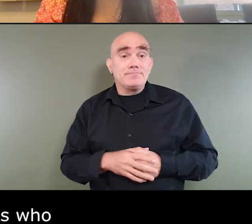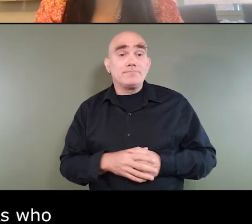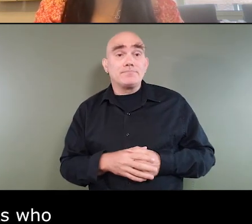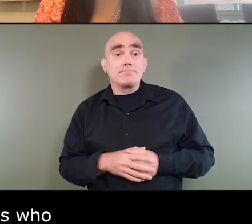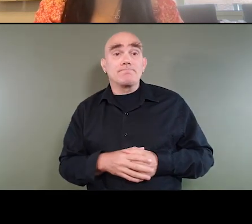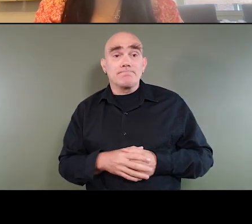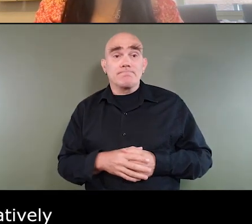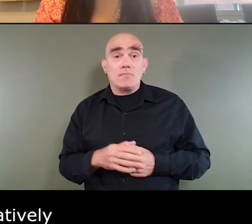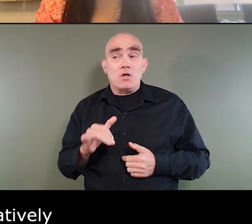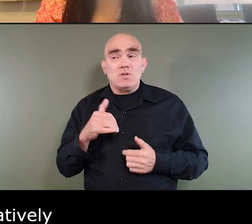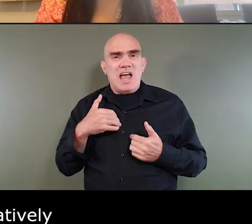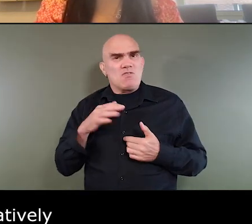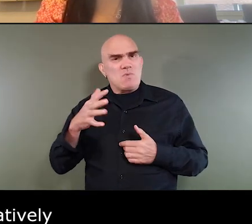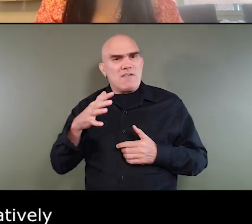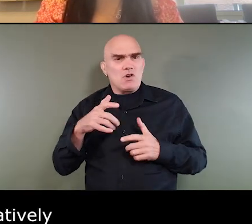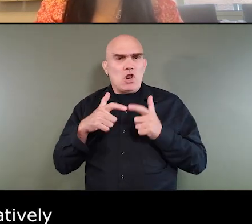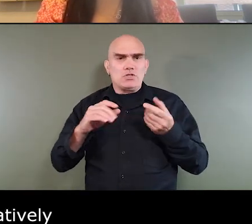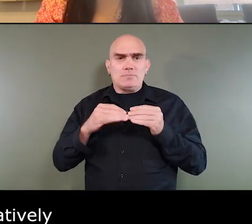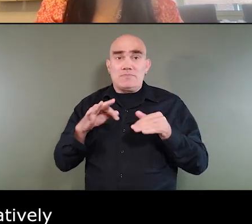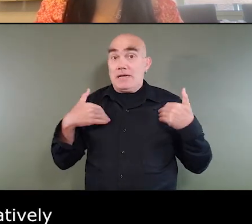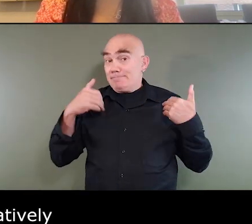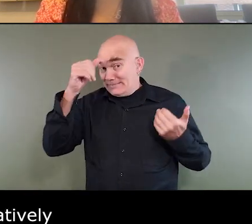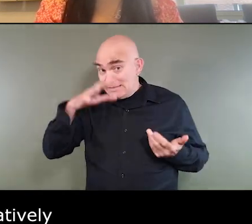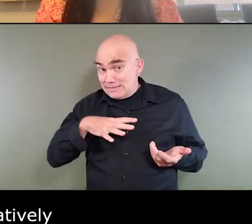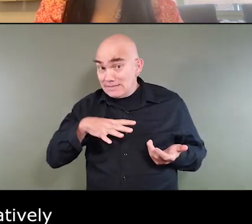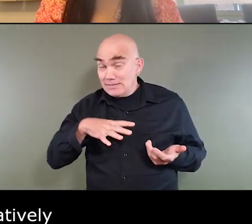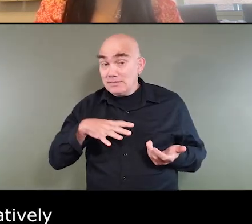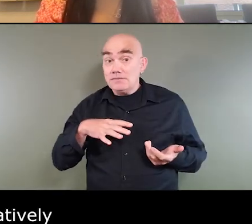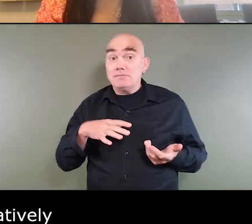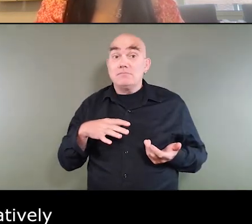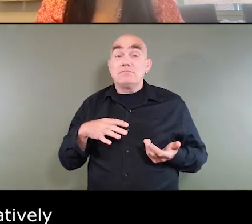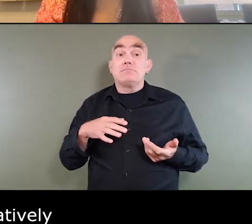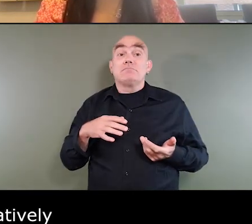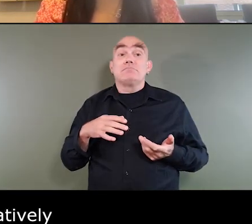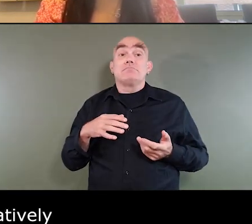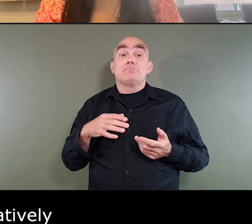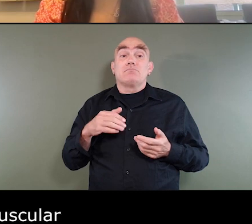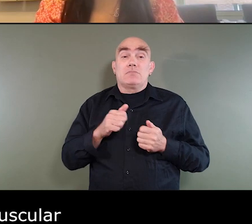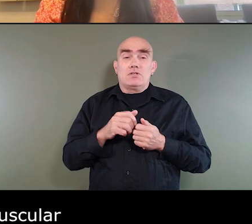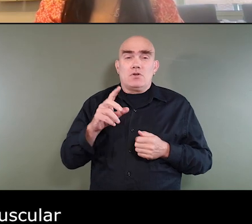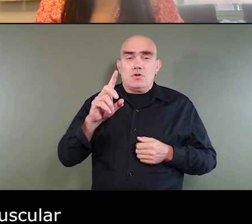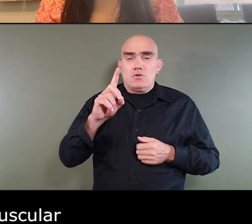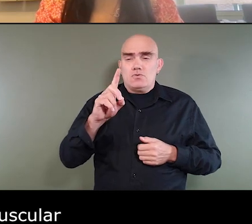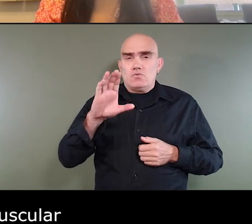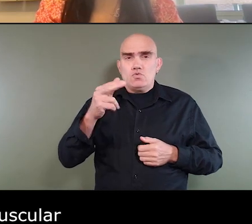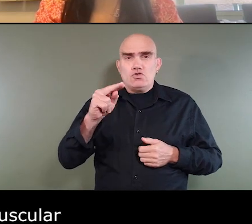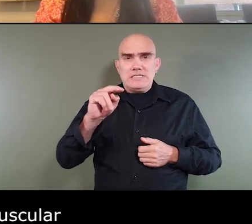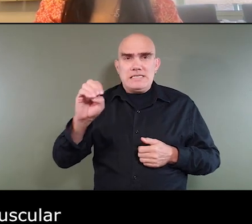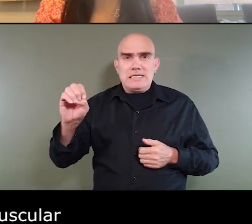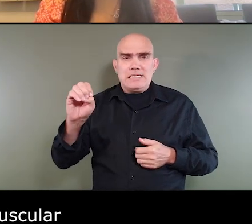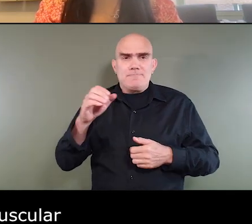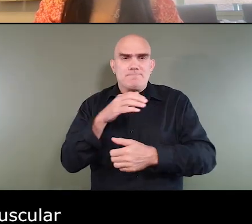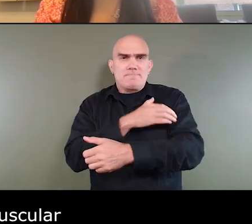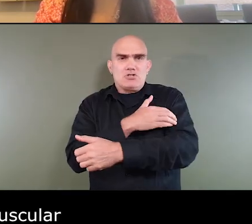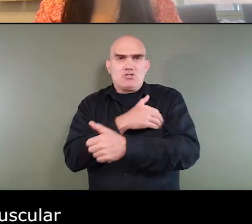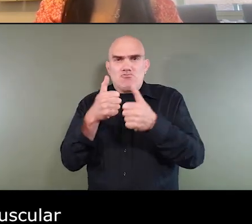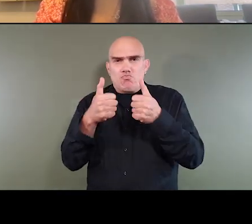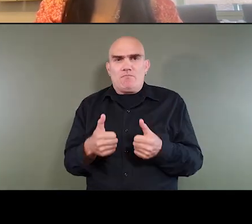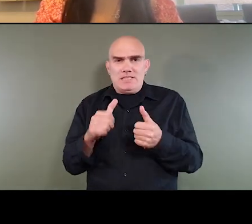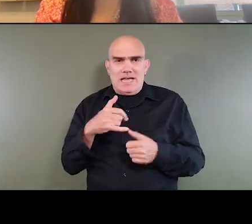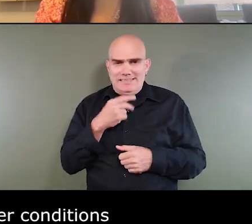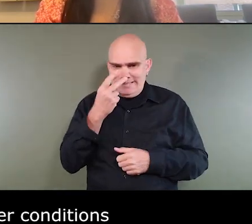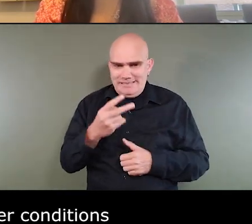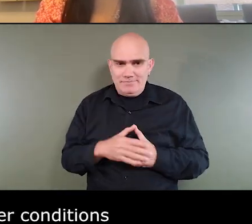Friedreich's ataxia. I also have a relatively large number of young men with Duchenne muscular dystrophy that I